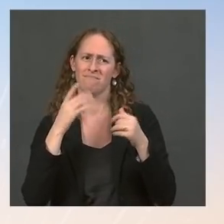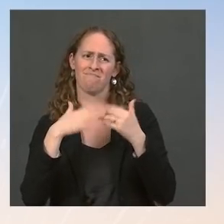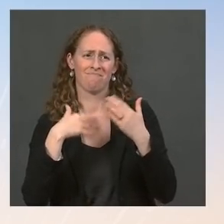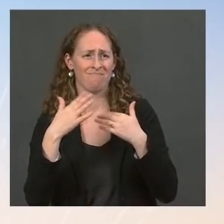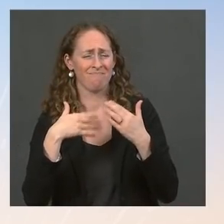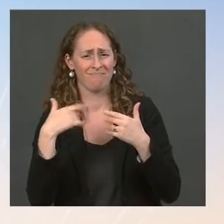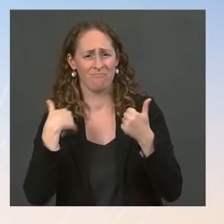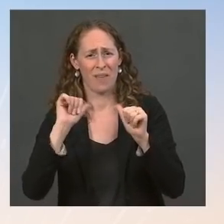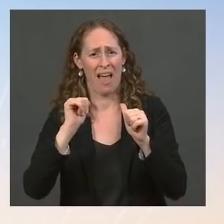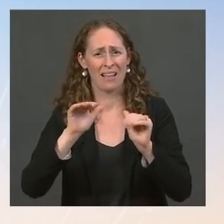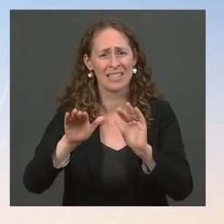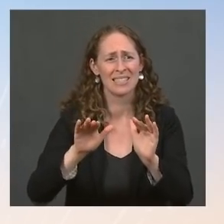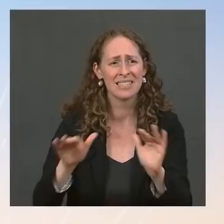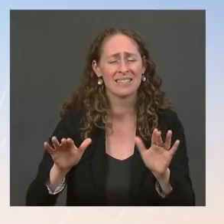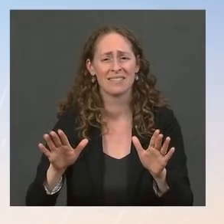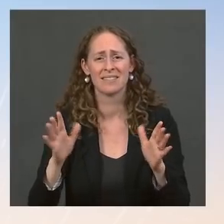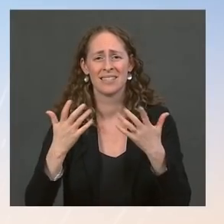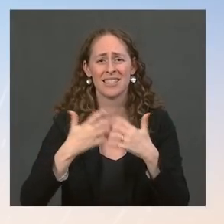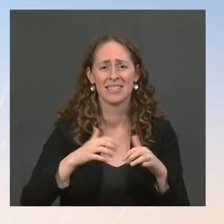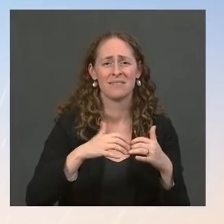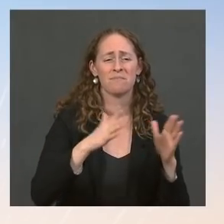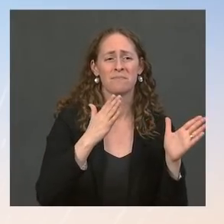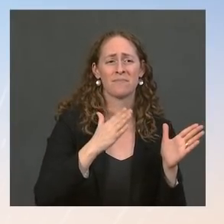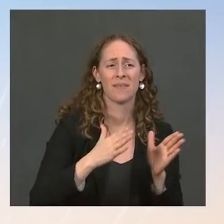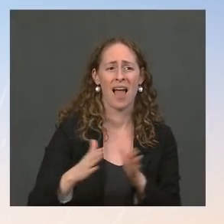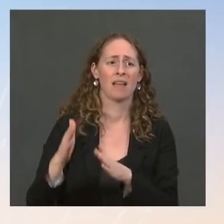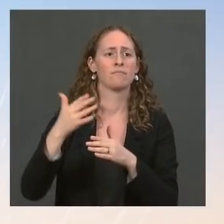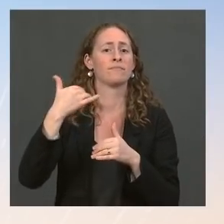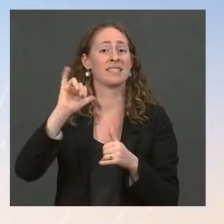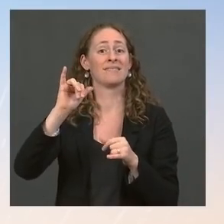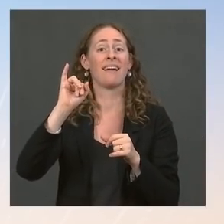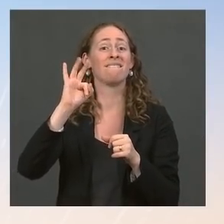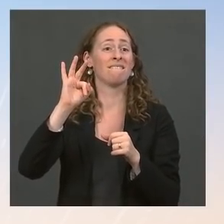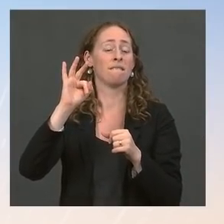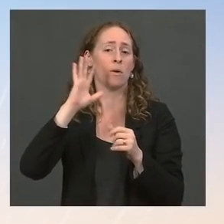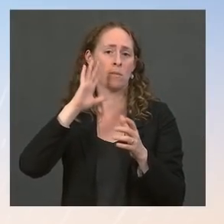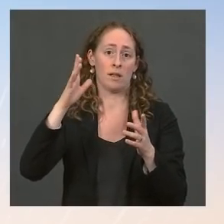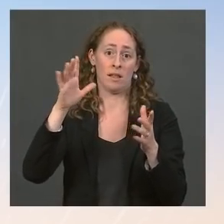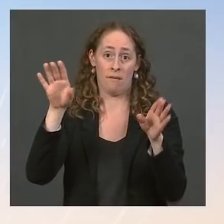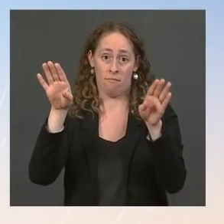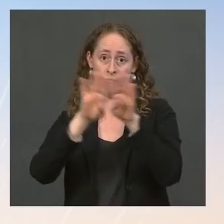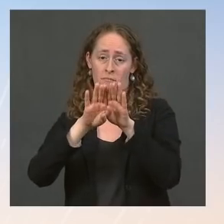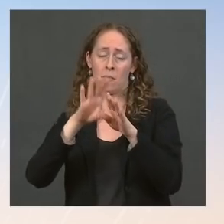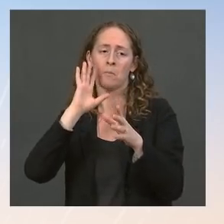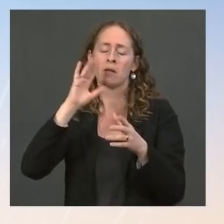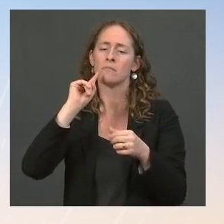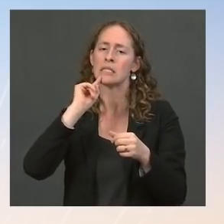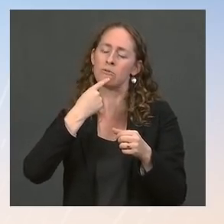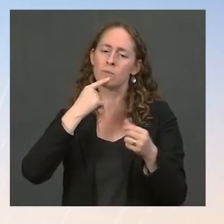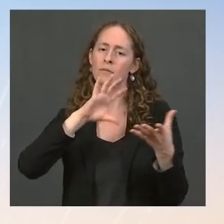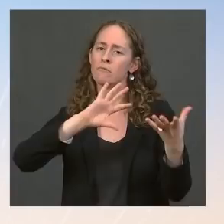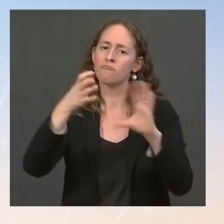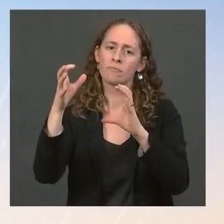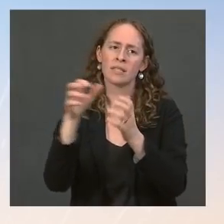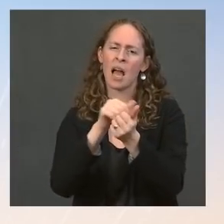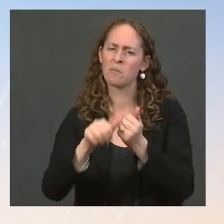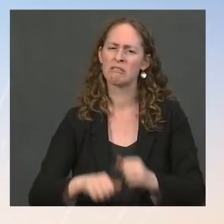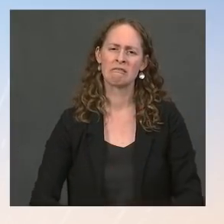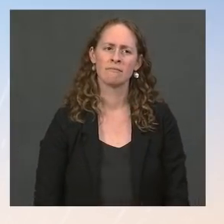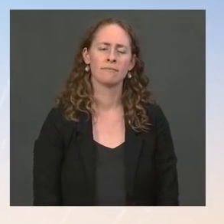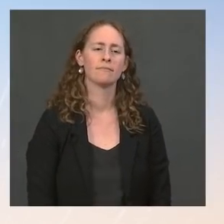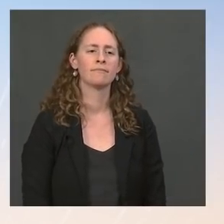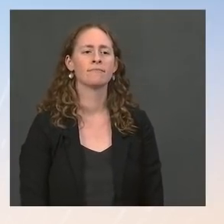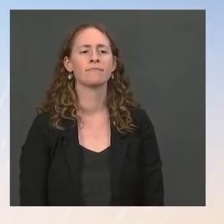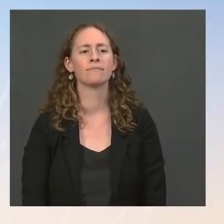it and worked, of course, our objective is to ensure we avoid it. Yesterday, Tesla CEO Elon Musk said that the government should